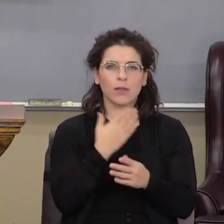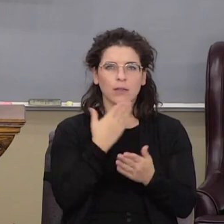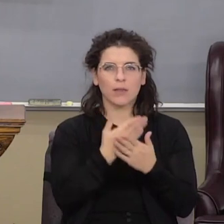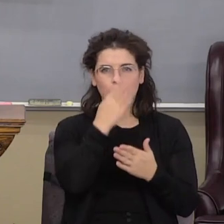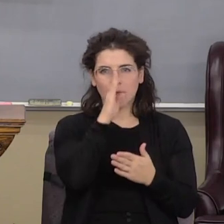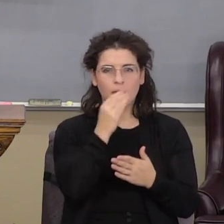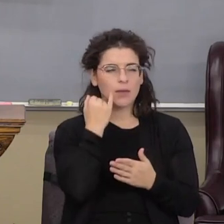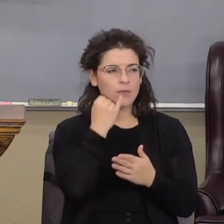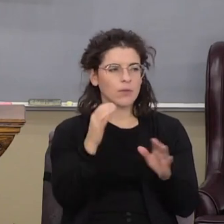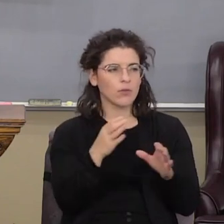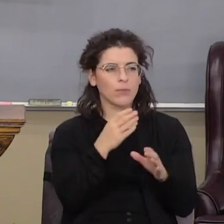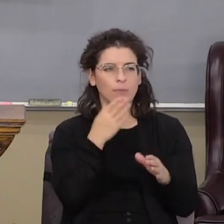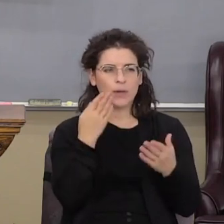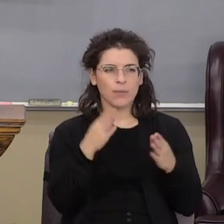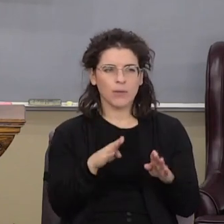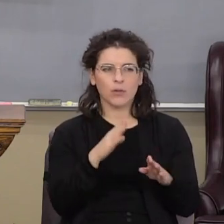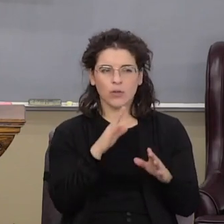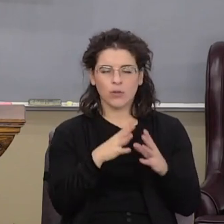but I bet they don't get much of it right